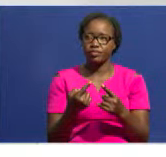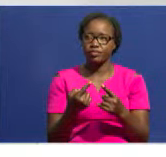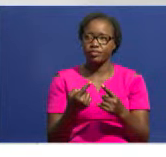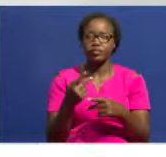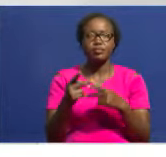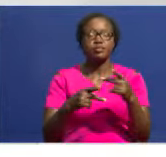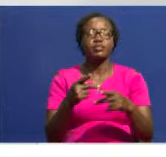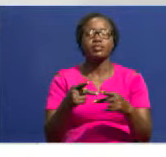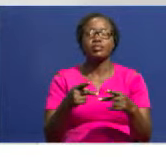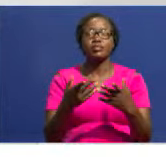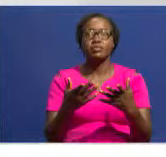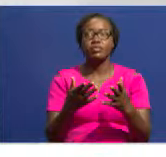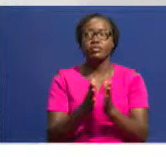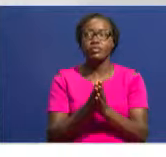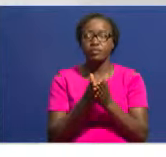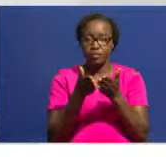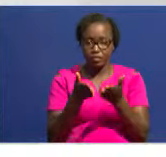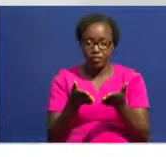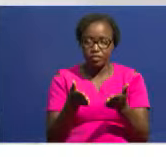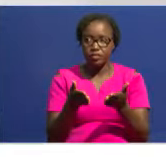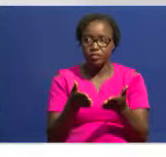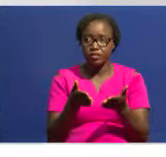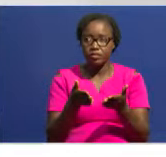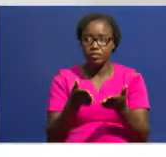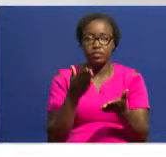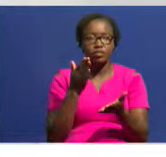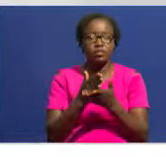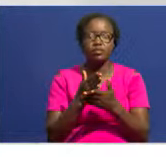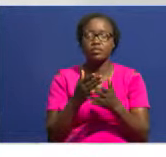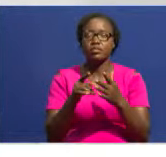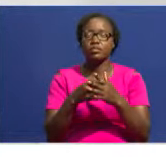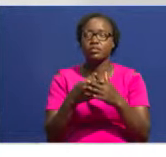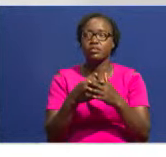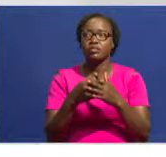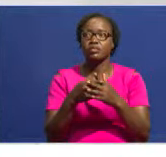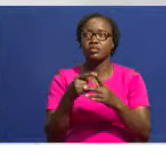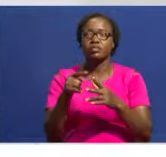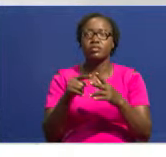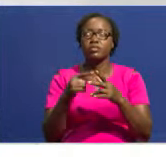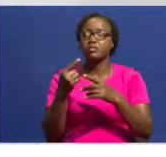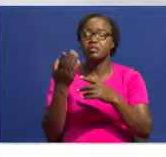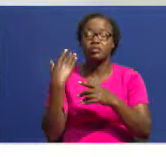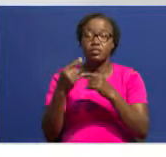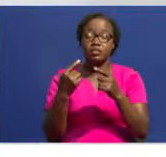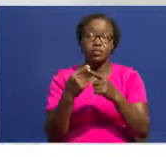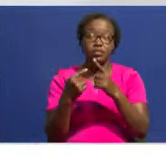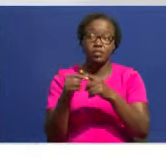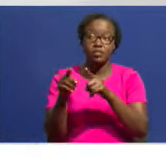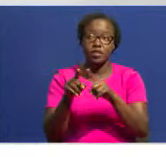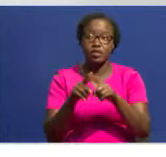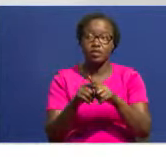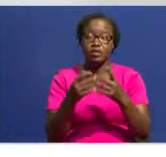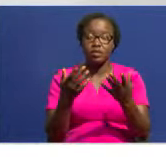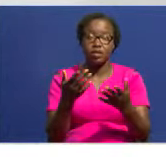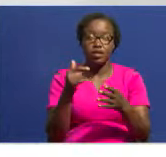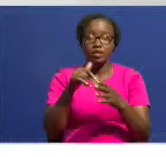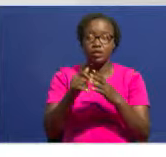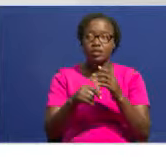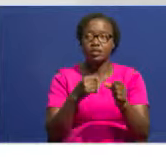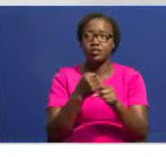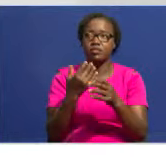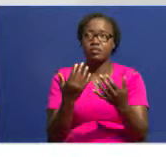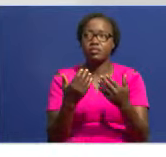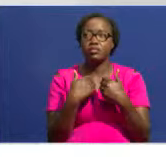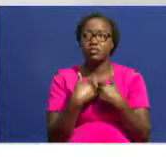how we have gotten to where we are. Of course, he's talked about the process starting in last year and also now coming into this year. And